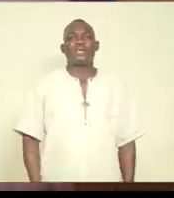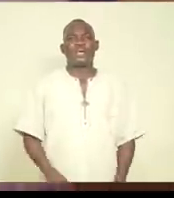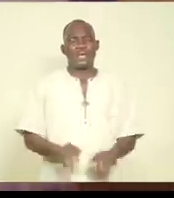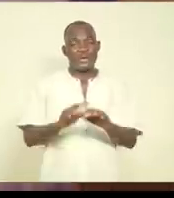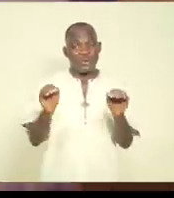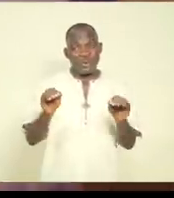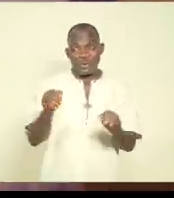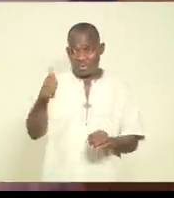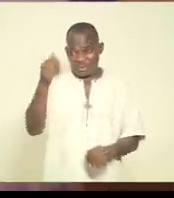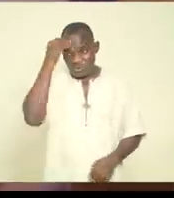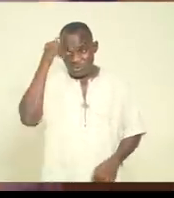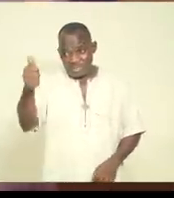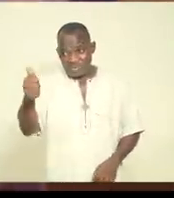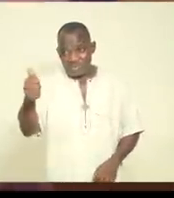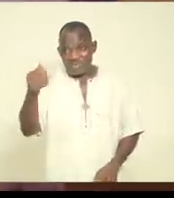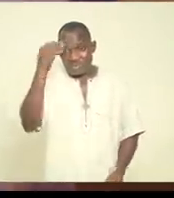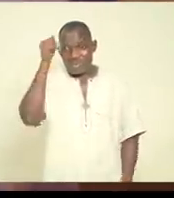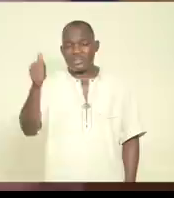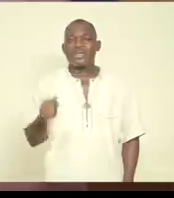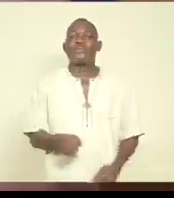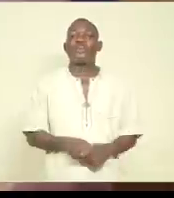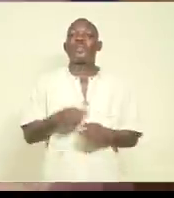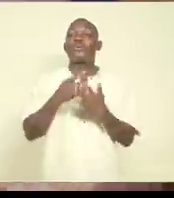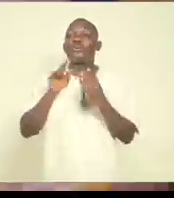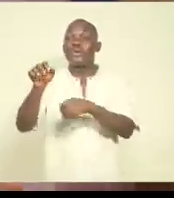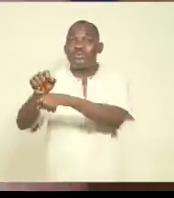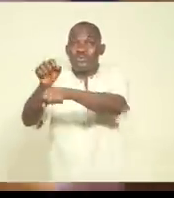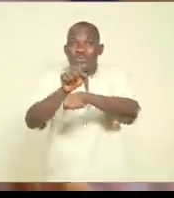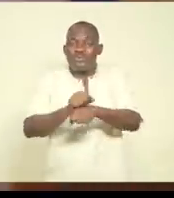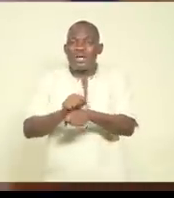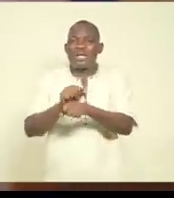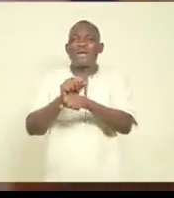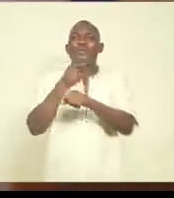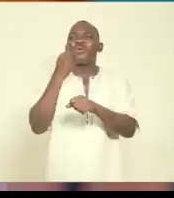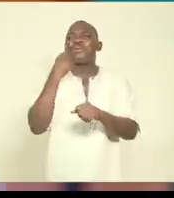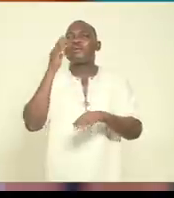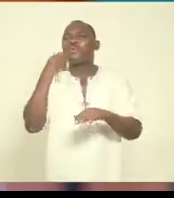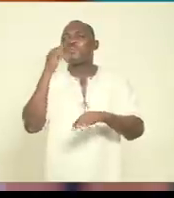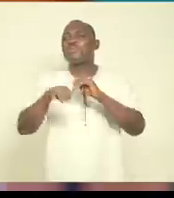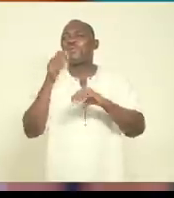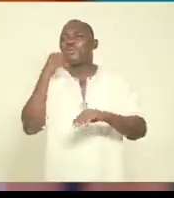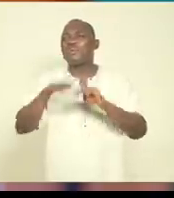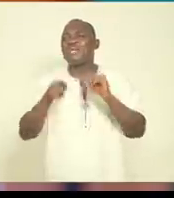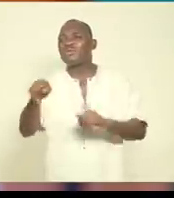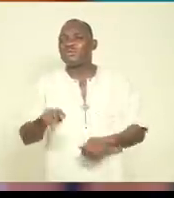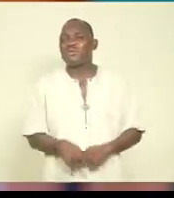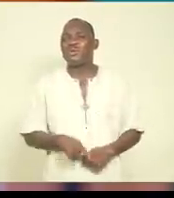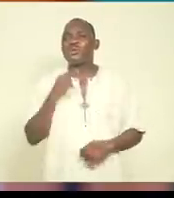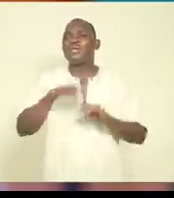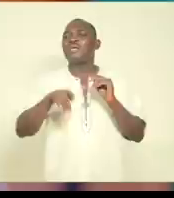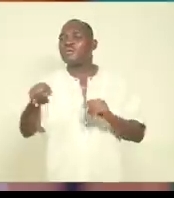Did you hear yourself? What you do, no one does it better than yourself, Coco. See, losing up.